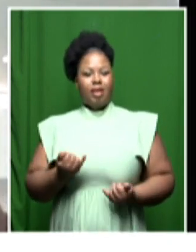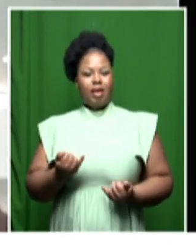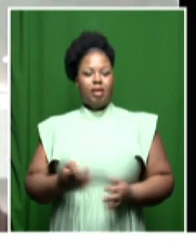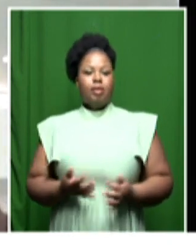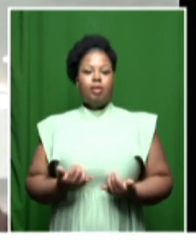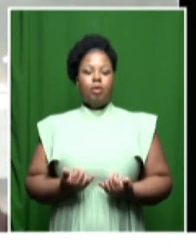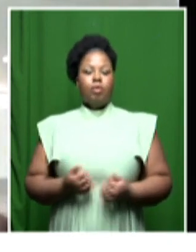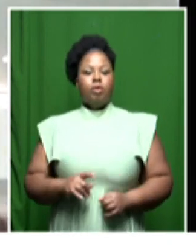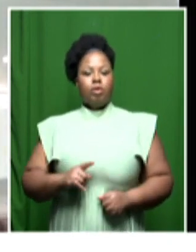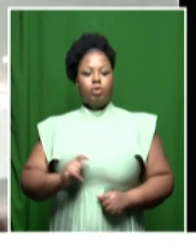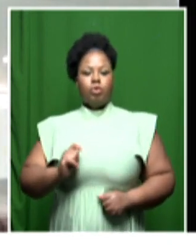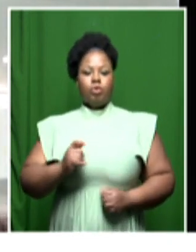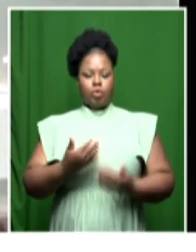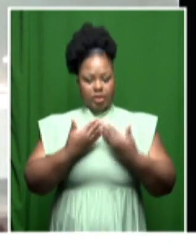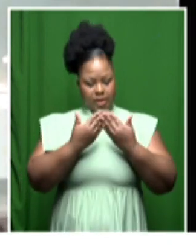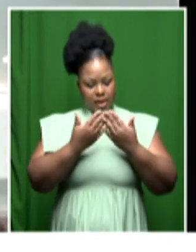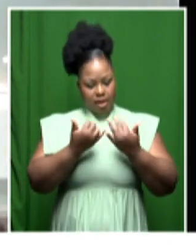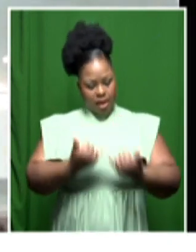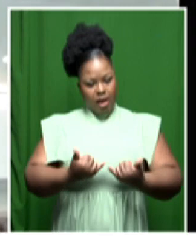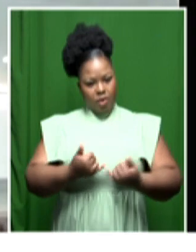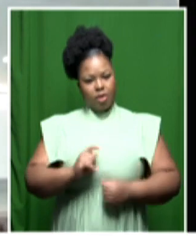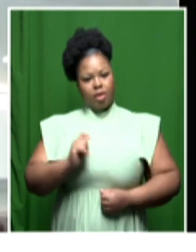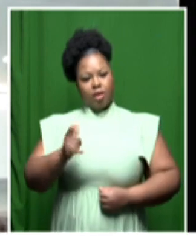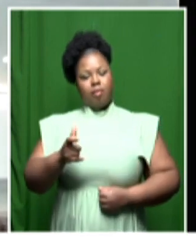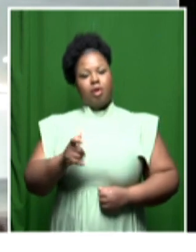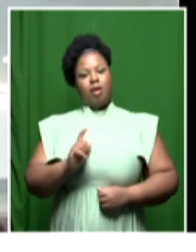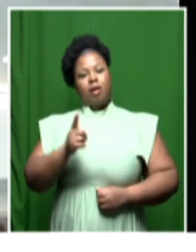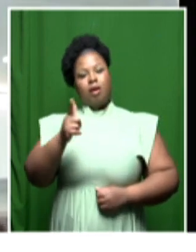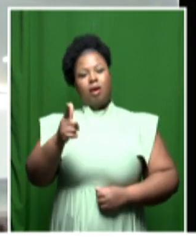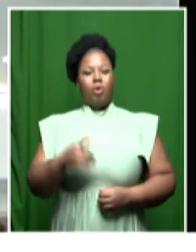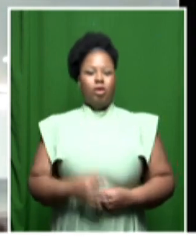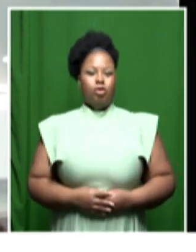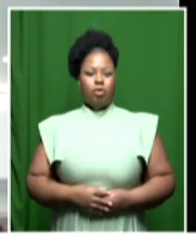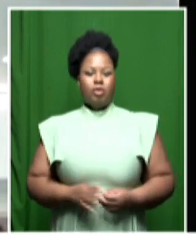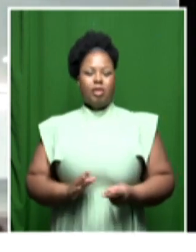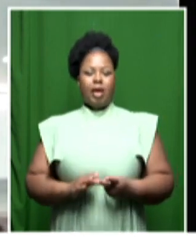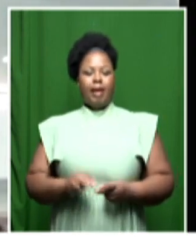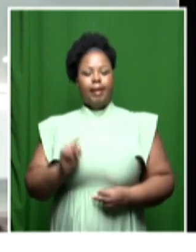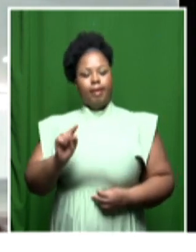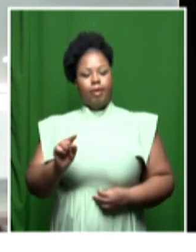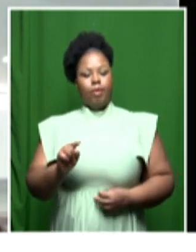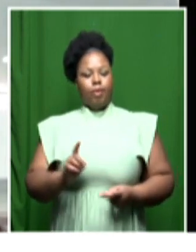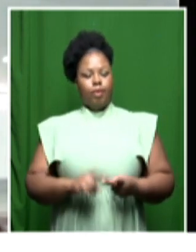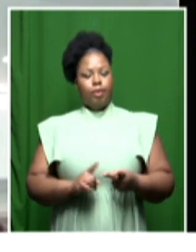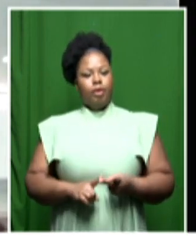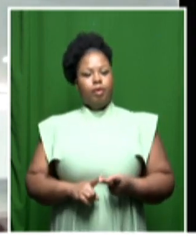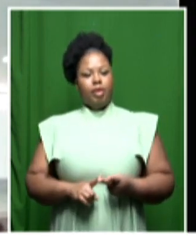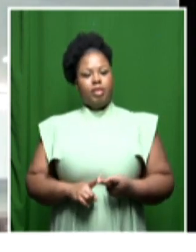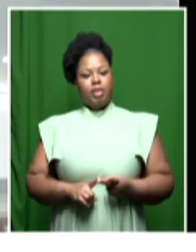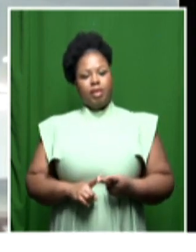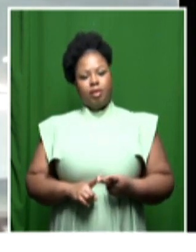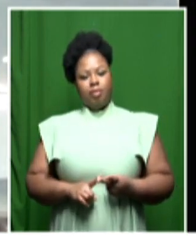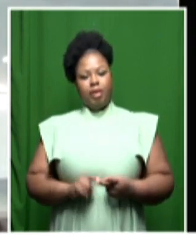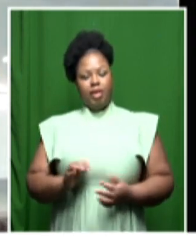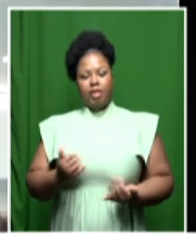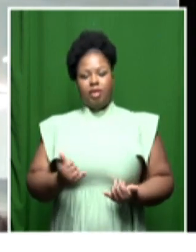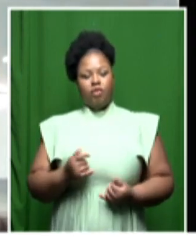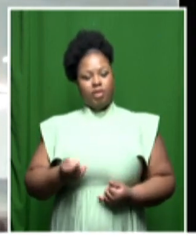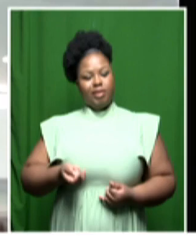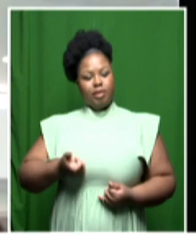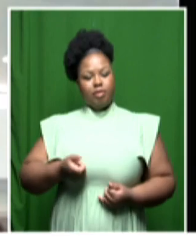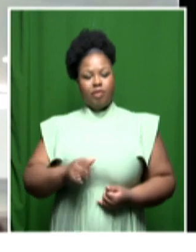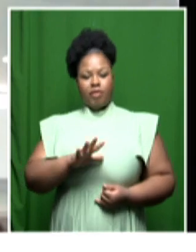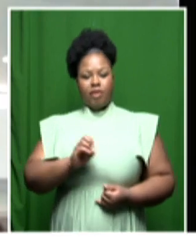now, pay later to create a wedge between the poverty and access to no education. From as little